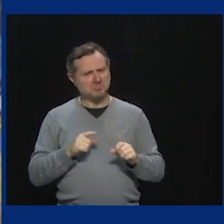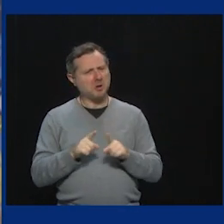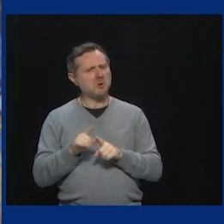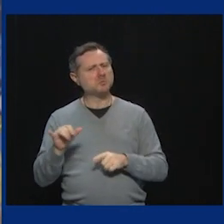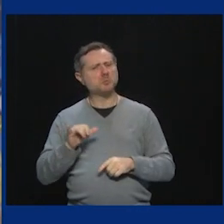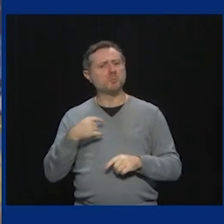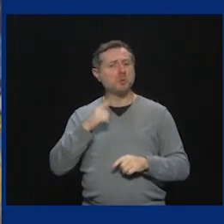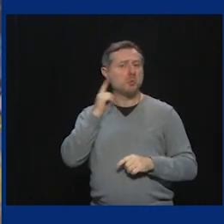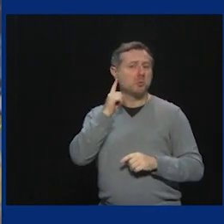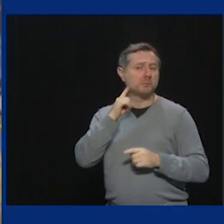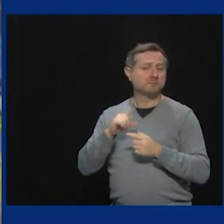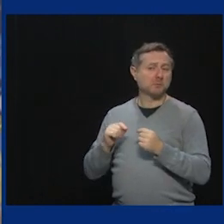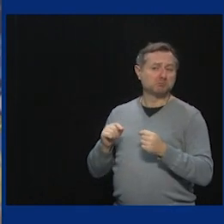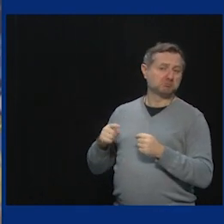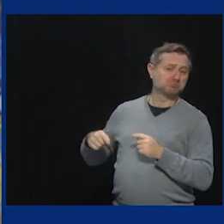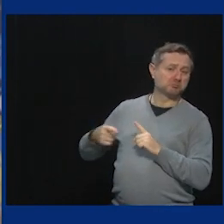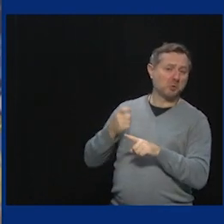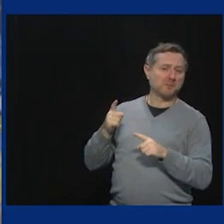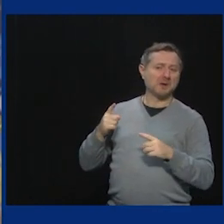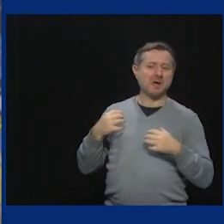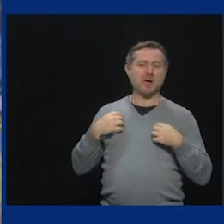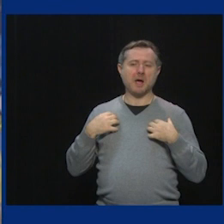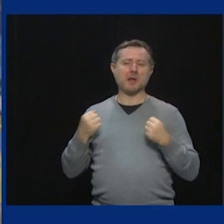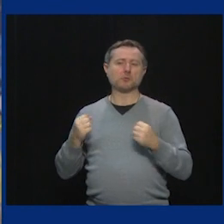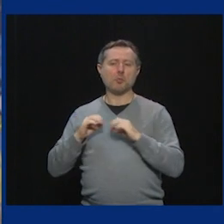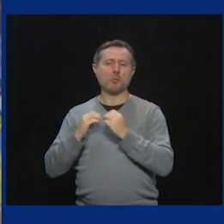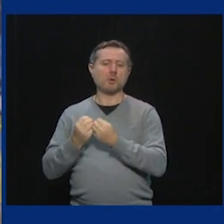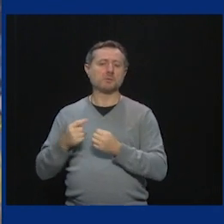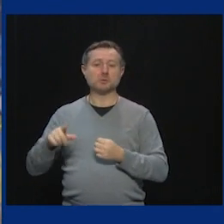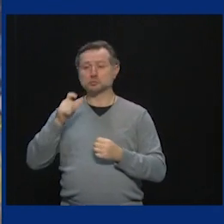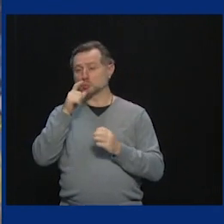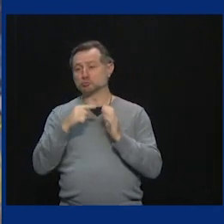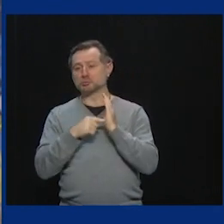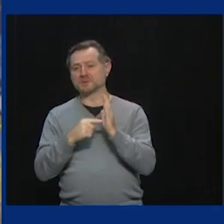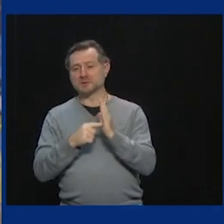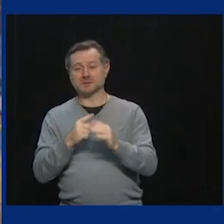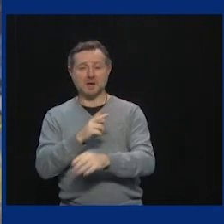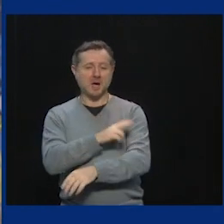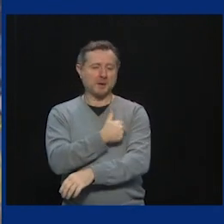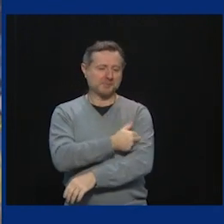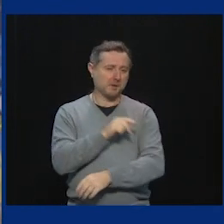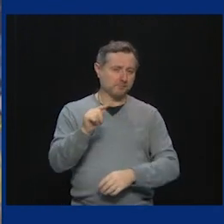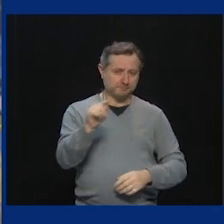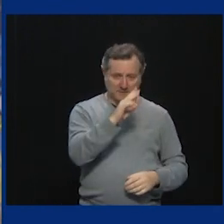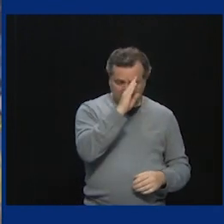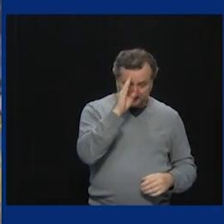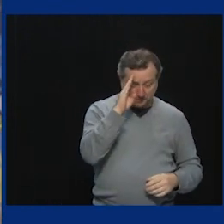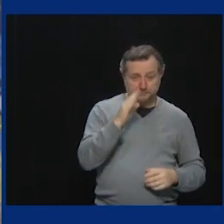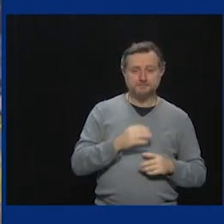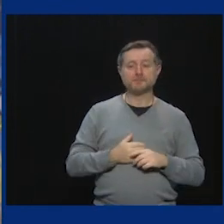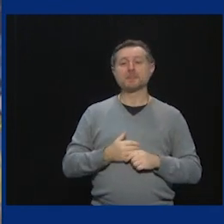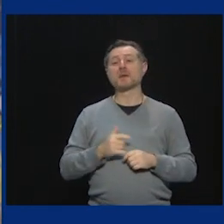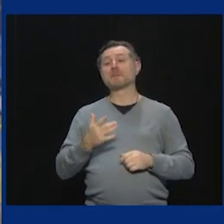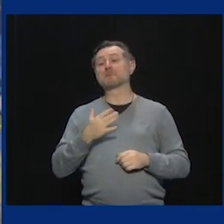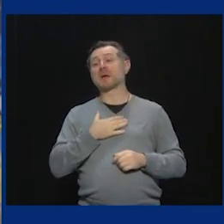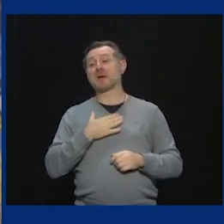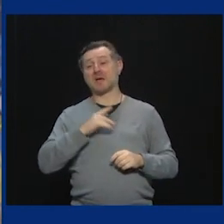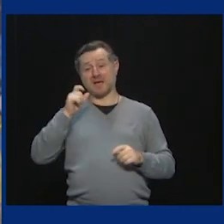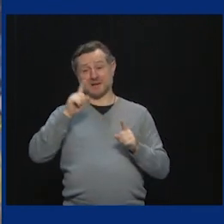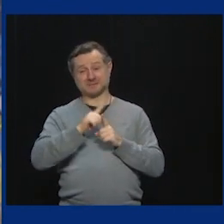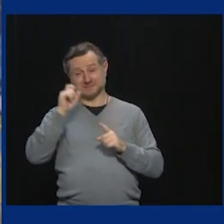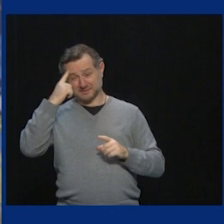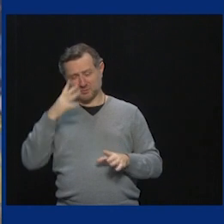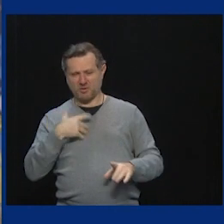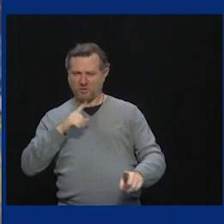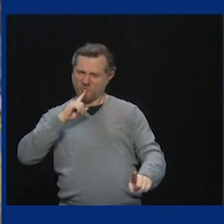the organizations representing the hospitals that by simply the executive order I signed a couple days ago, it freed